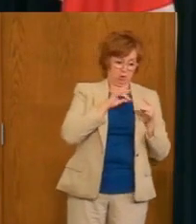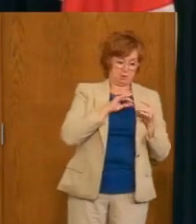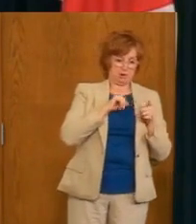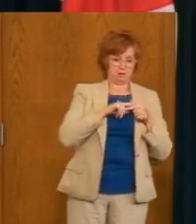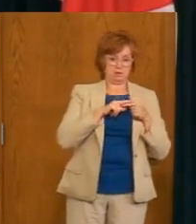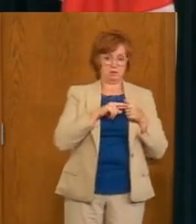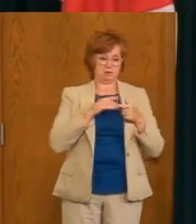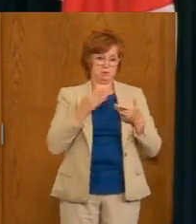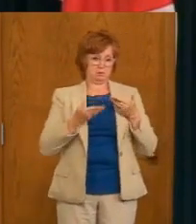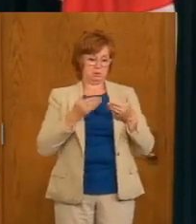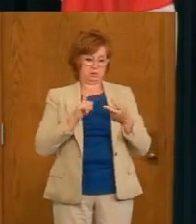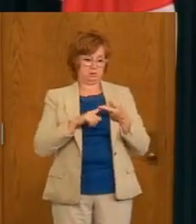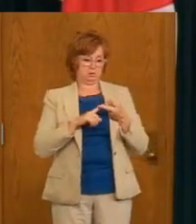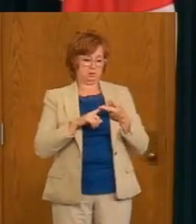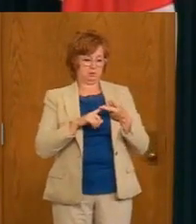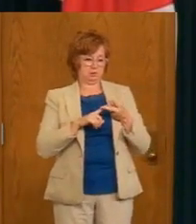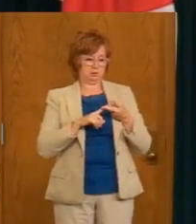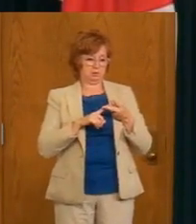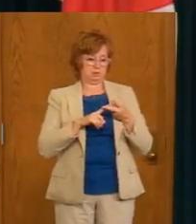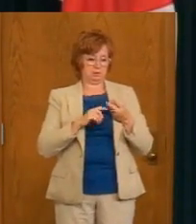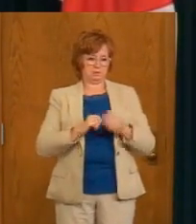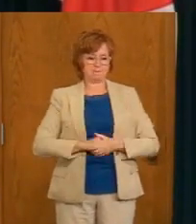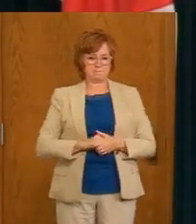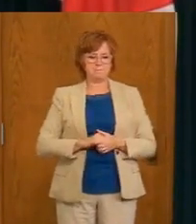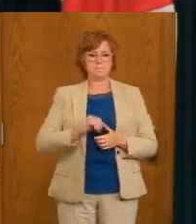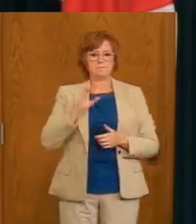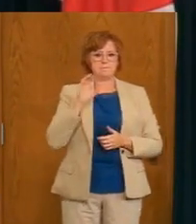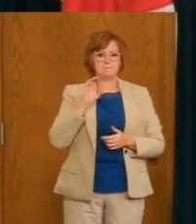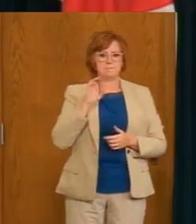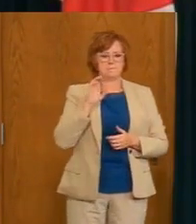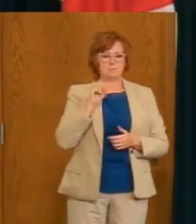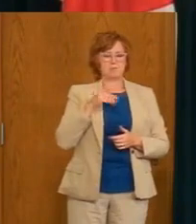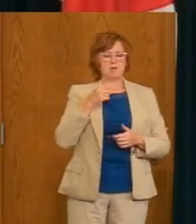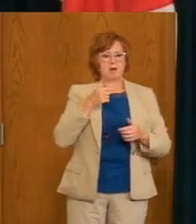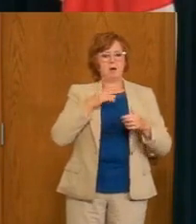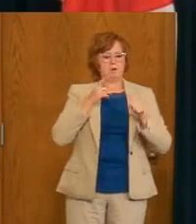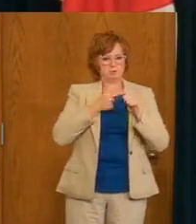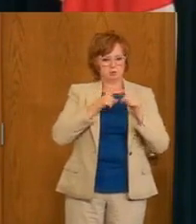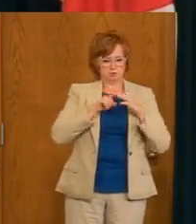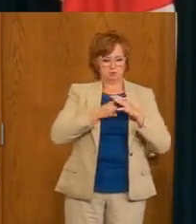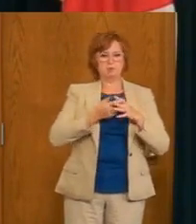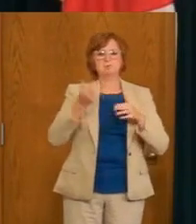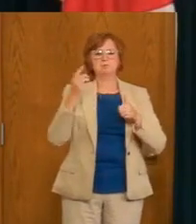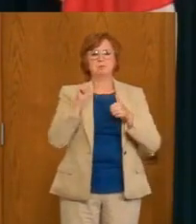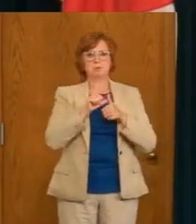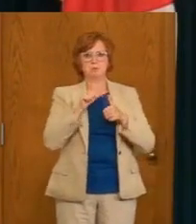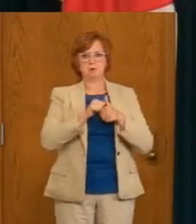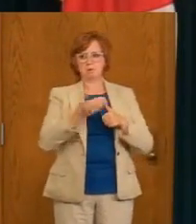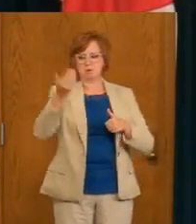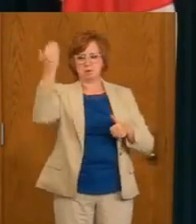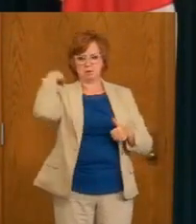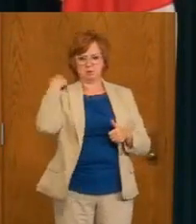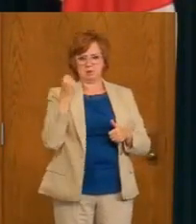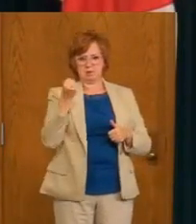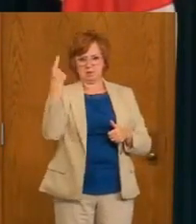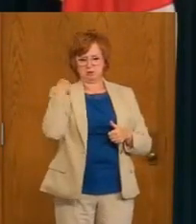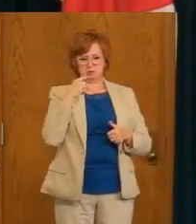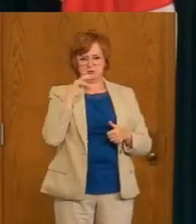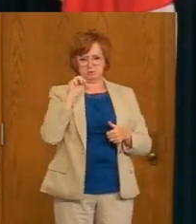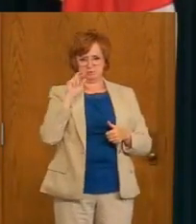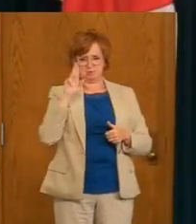may be sitting on the fence to choose to get vaccinated. We know that ultimately about 10% may choose never to get vaccinated, although again, I think